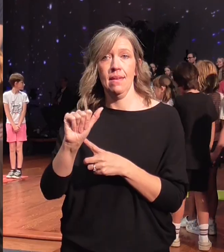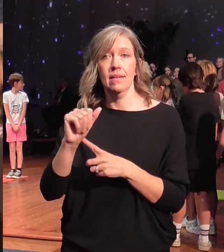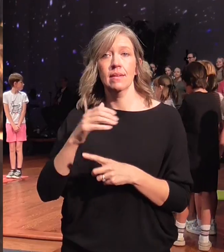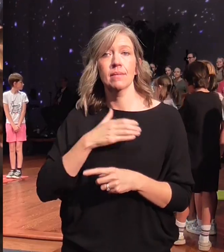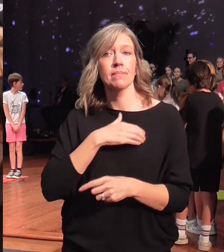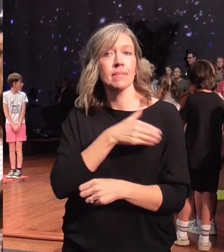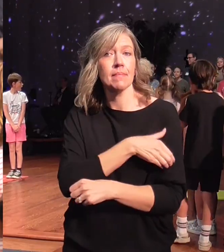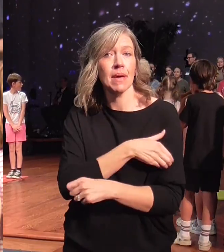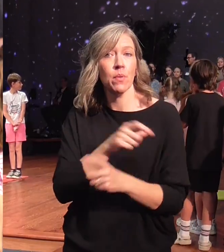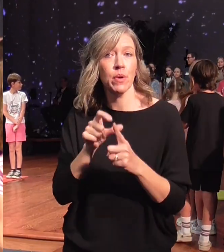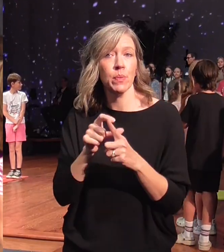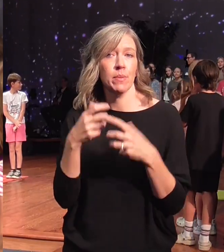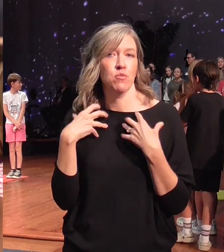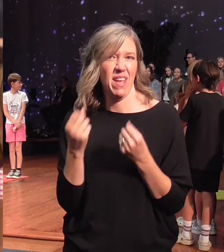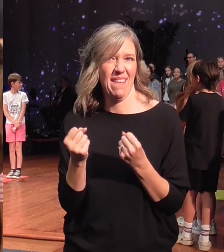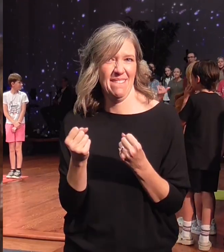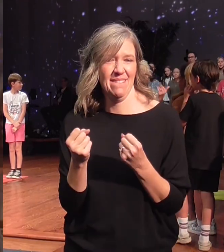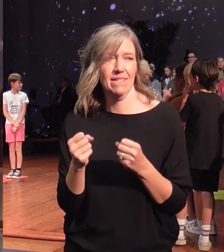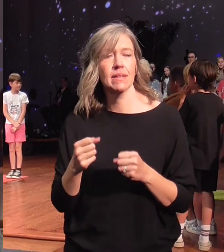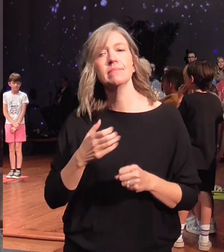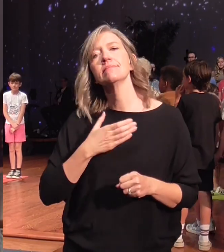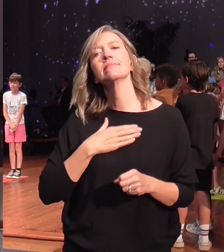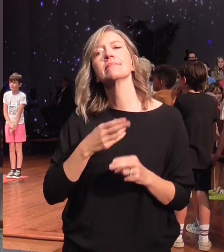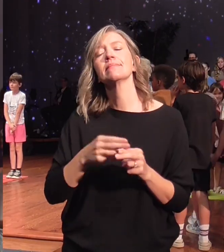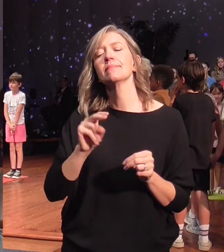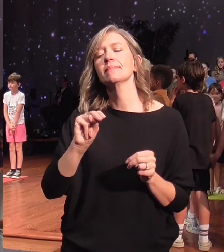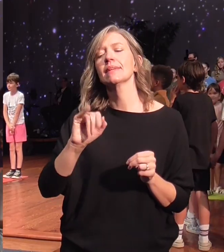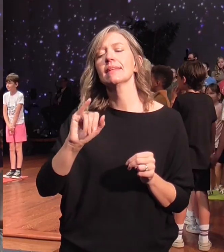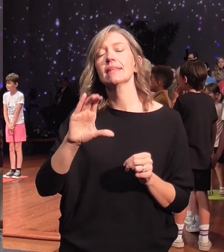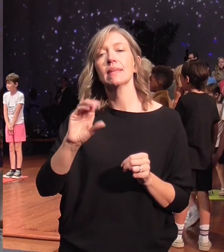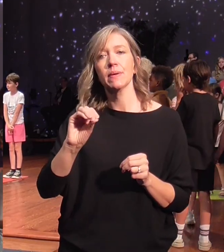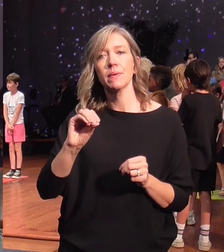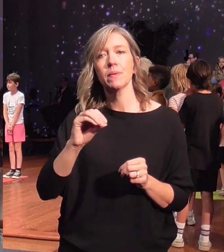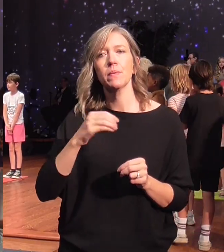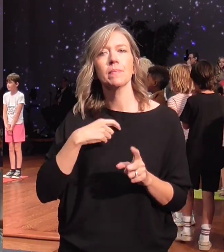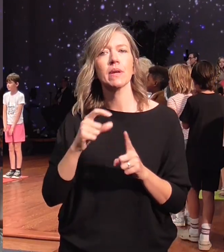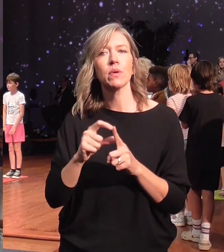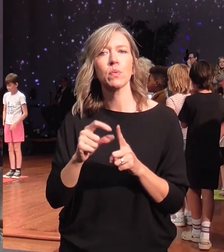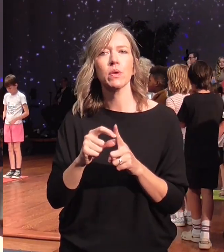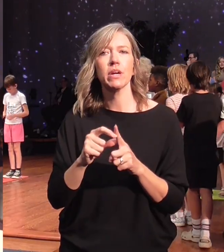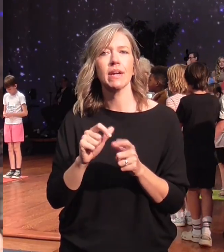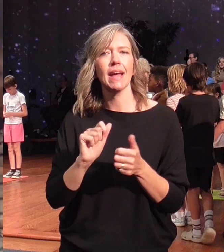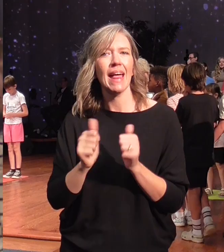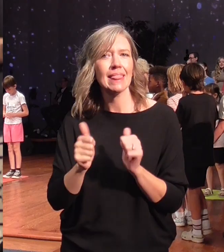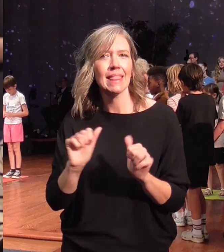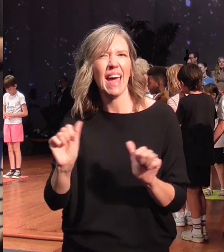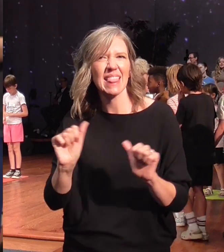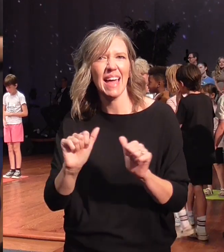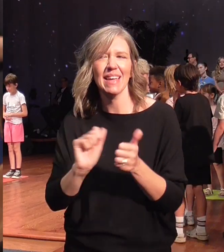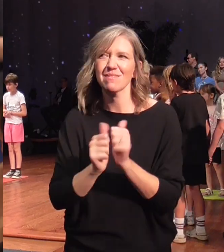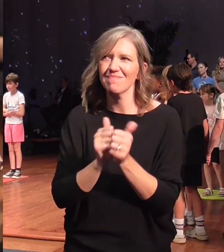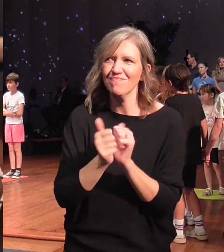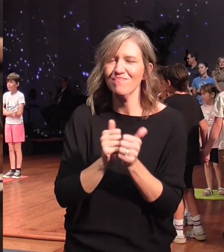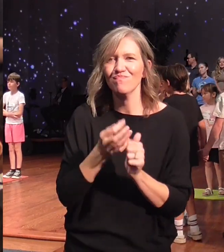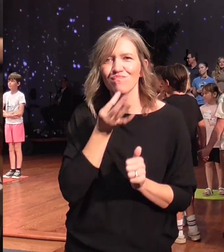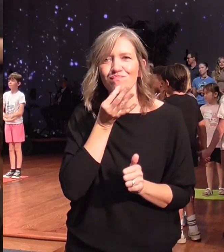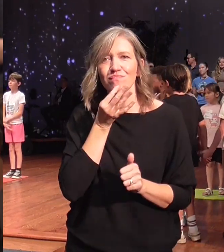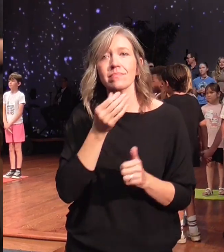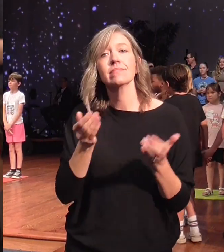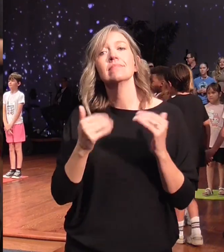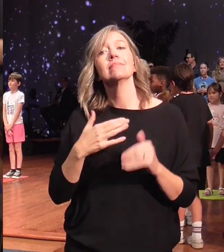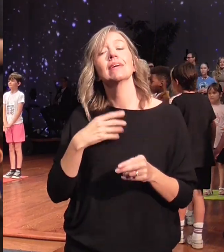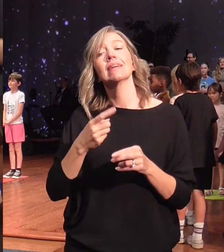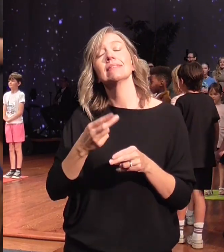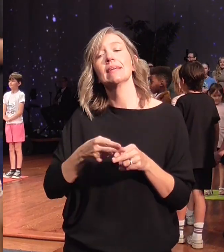is brave. My name's Nico, and my power word is athletic. My name is